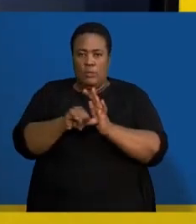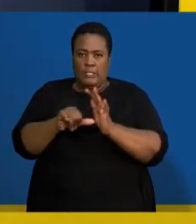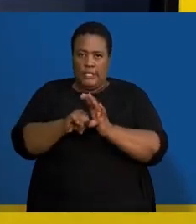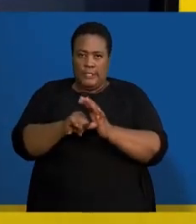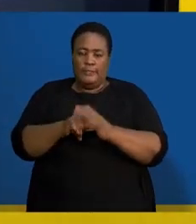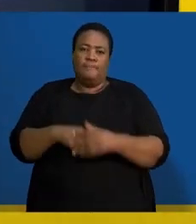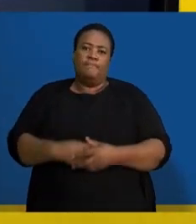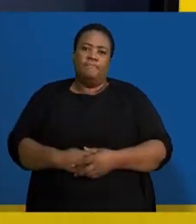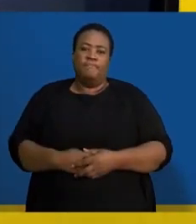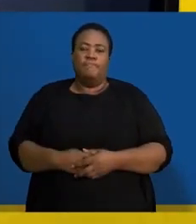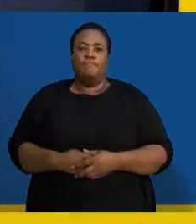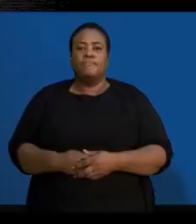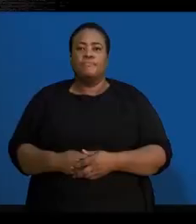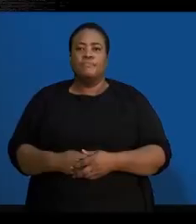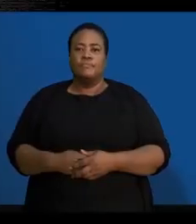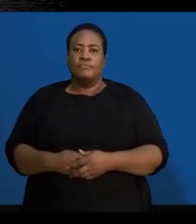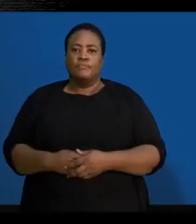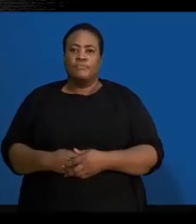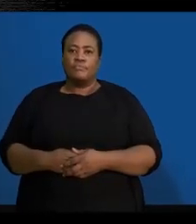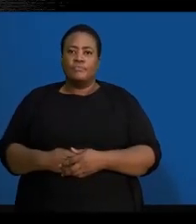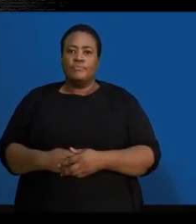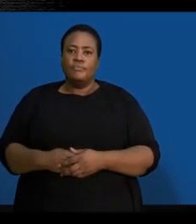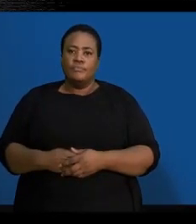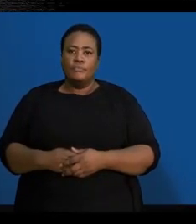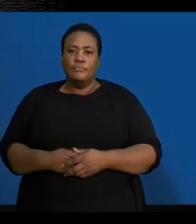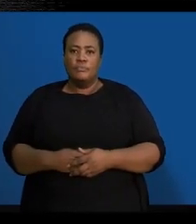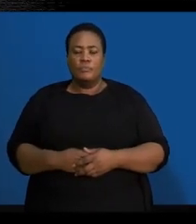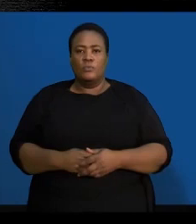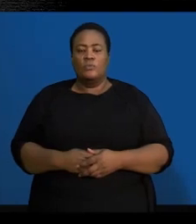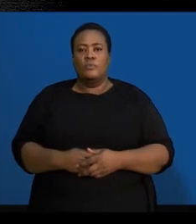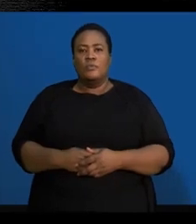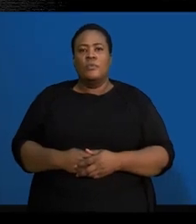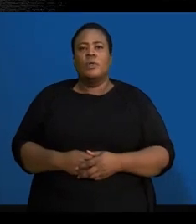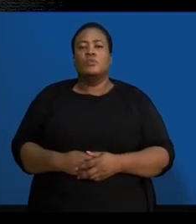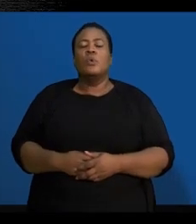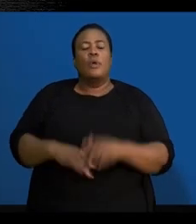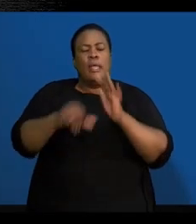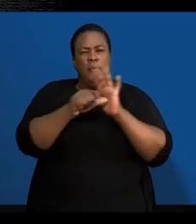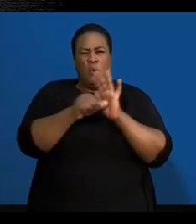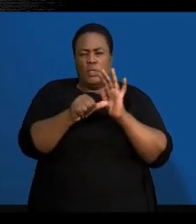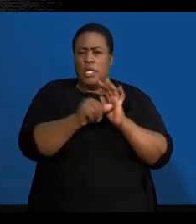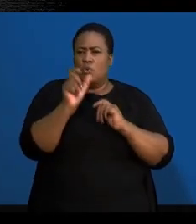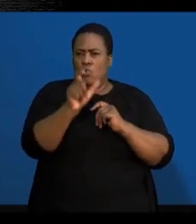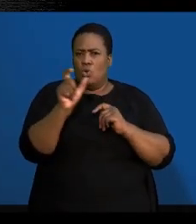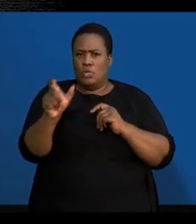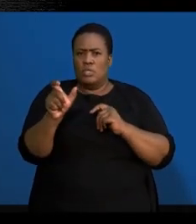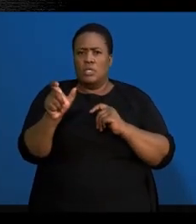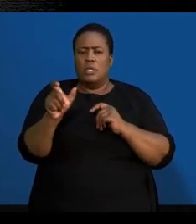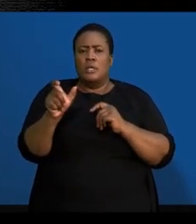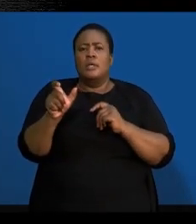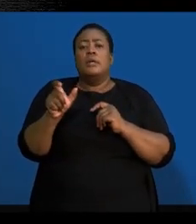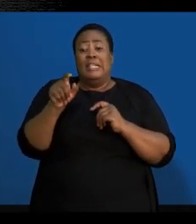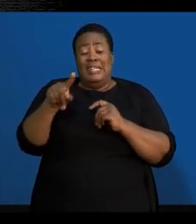know about the event. And then you have to highlight the key phrases or key words. That is